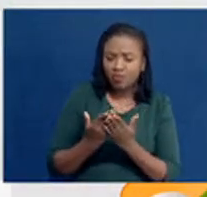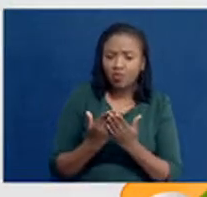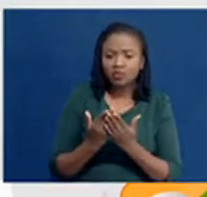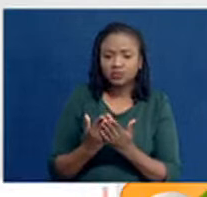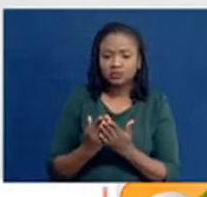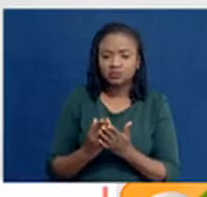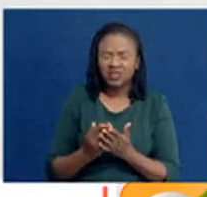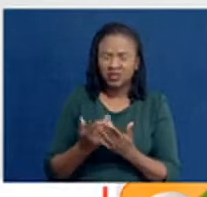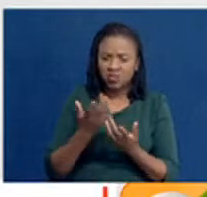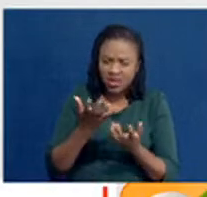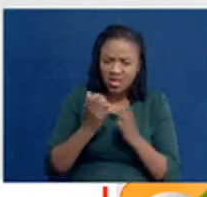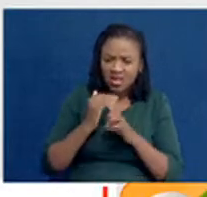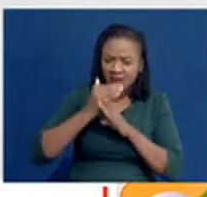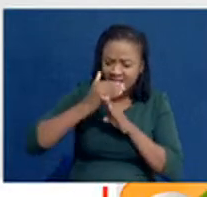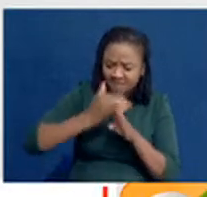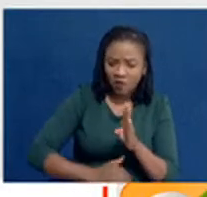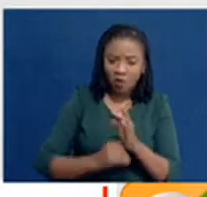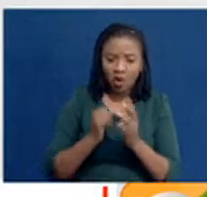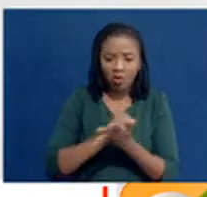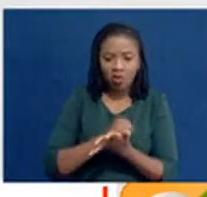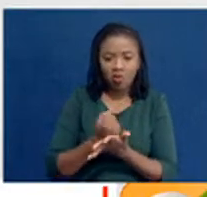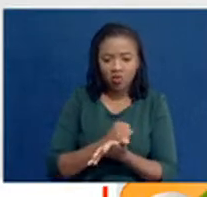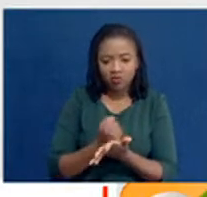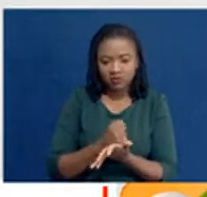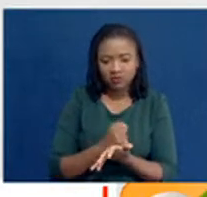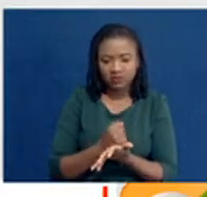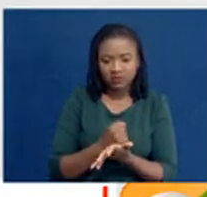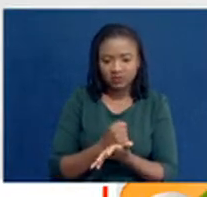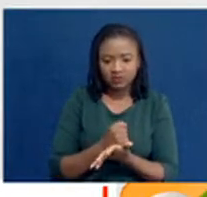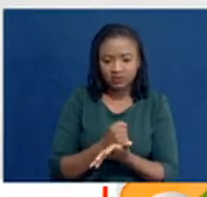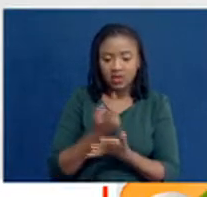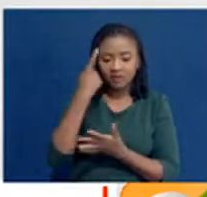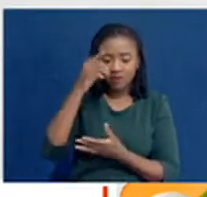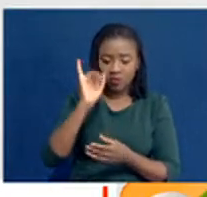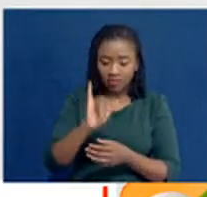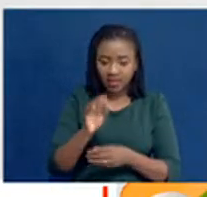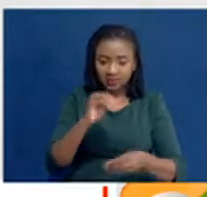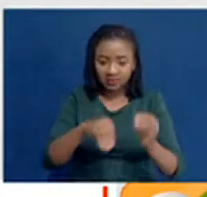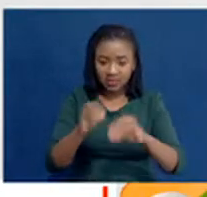complete audit of the 2022 elections.